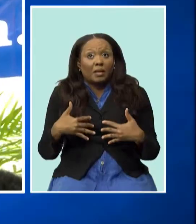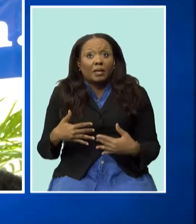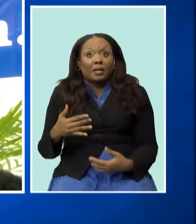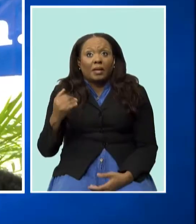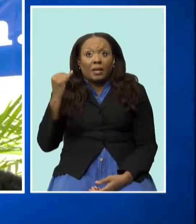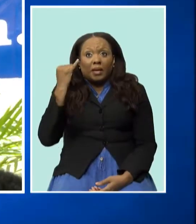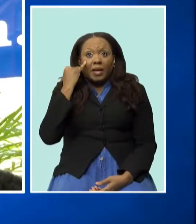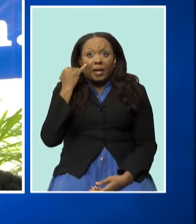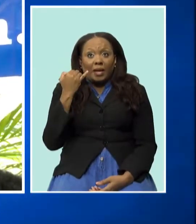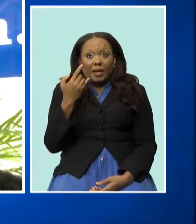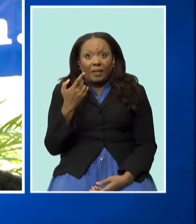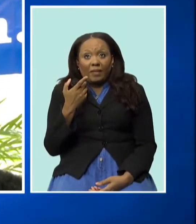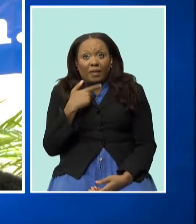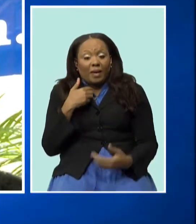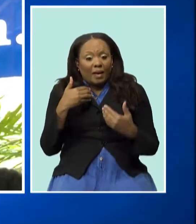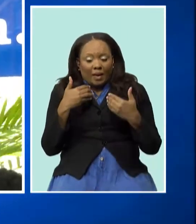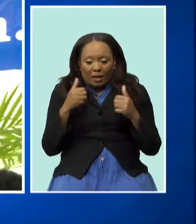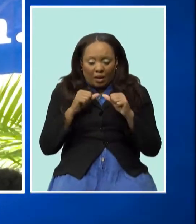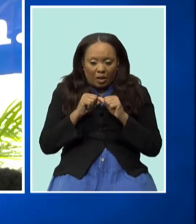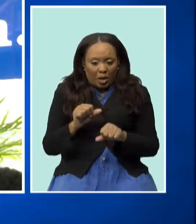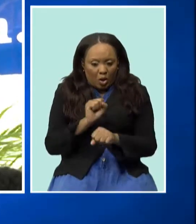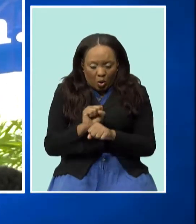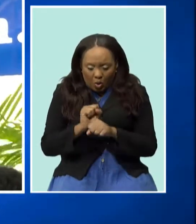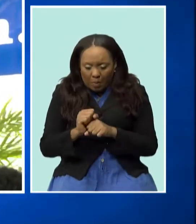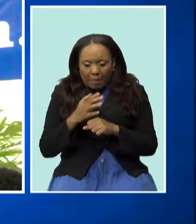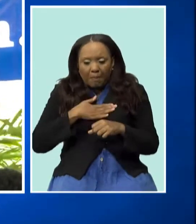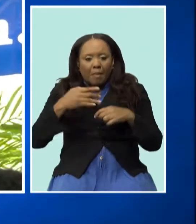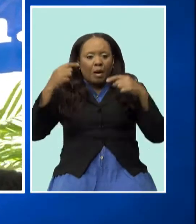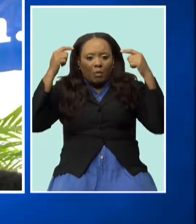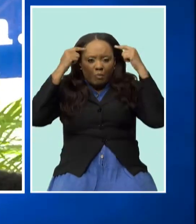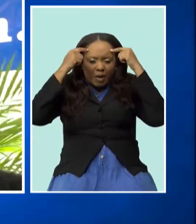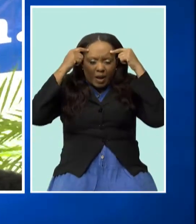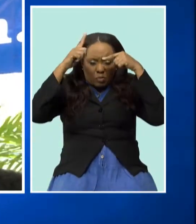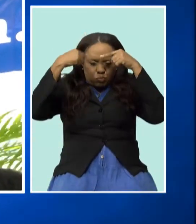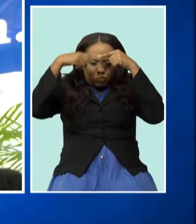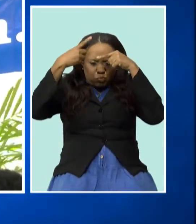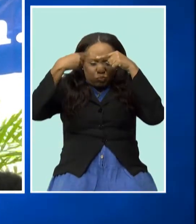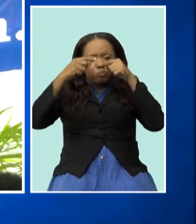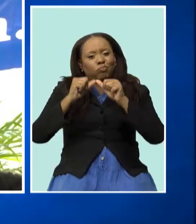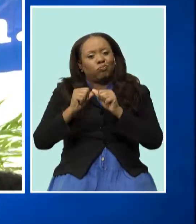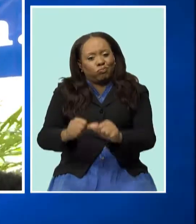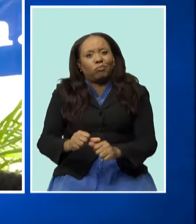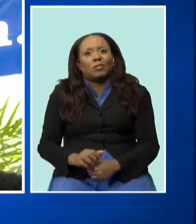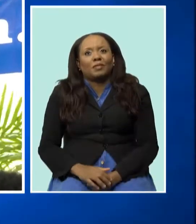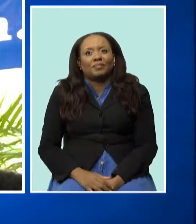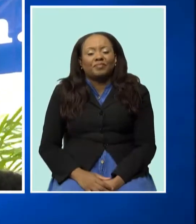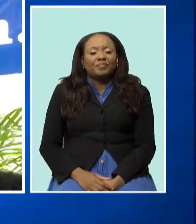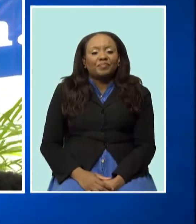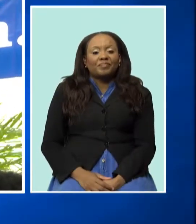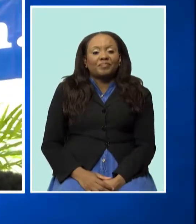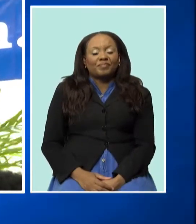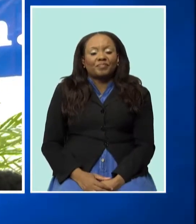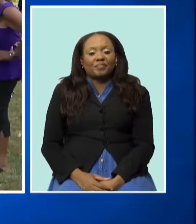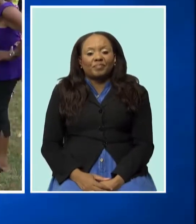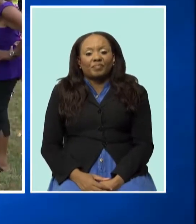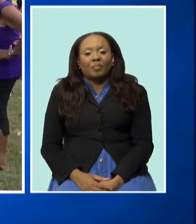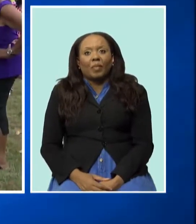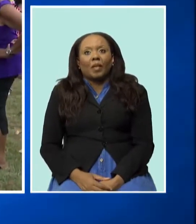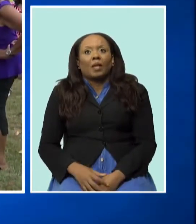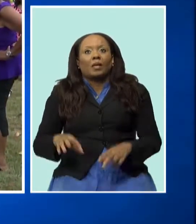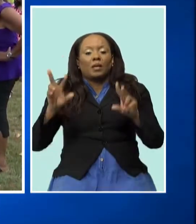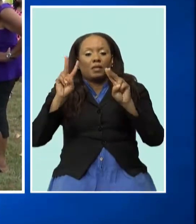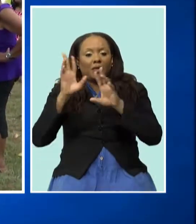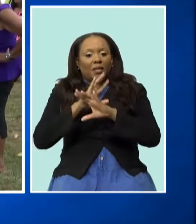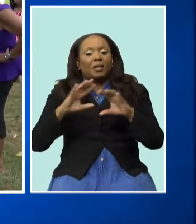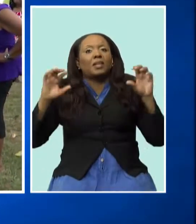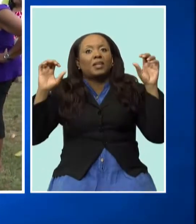going, my brain will be going. All right? The president also said the idea for the memorial space was the brainchild of Vice President